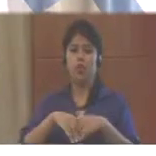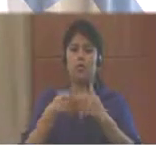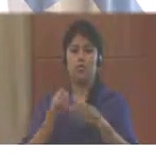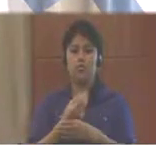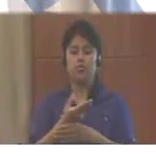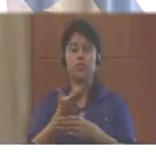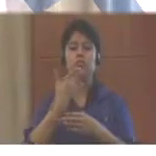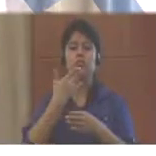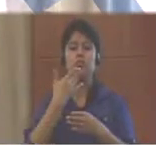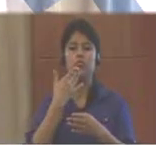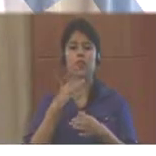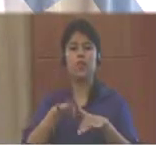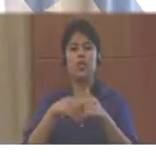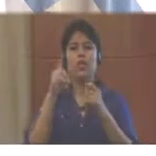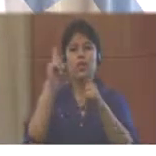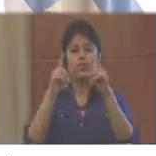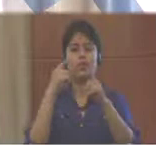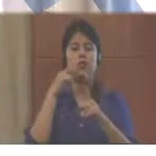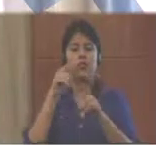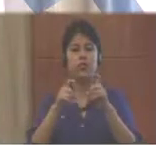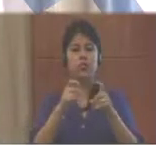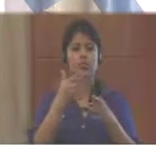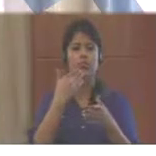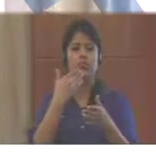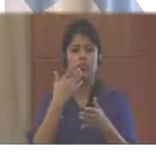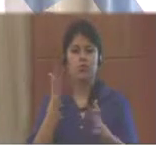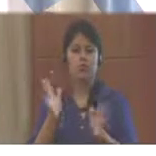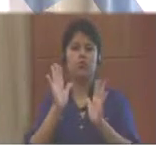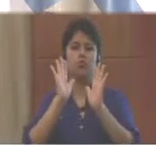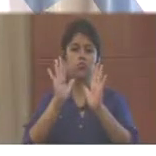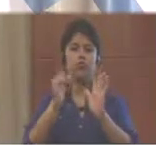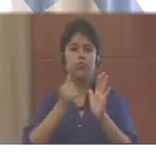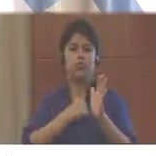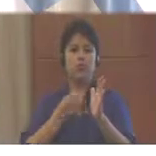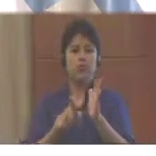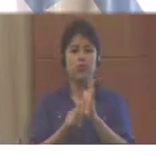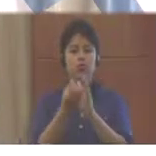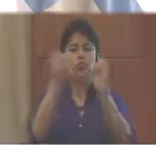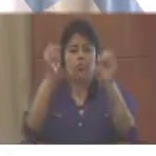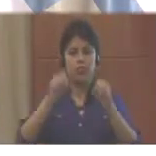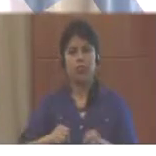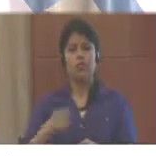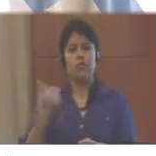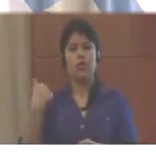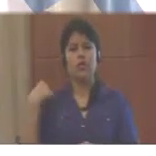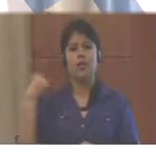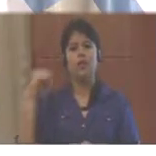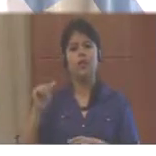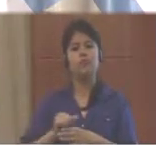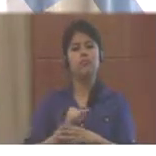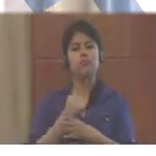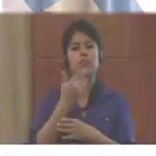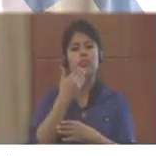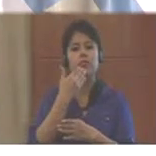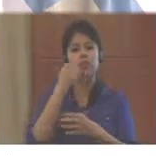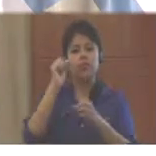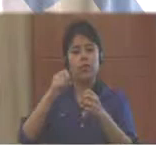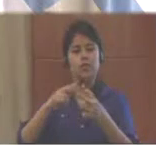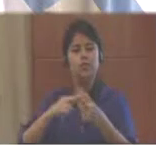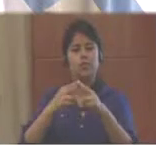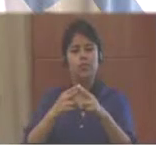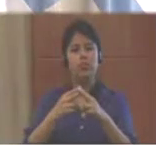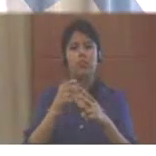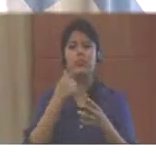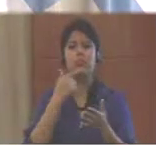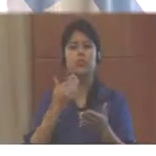as a product of these or sub byproducts of these consultations, in which